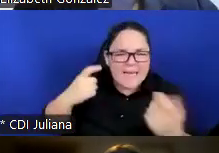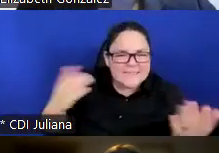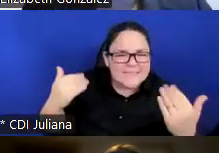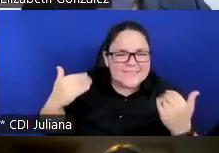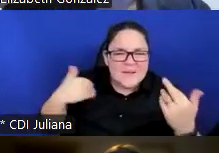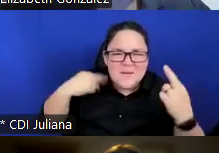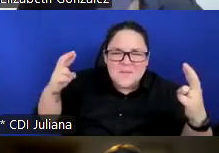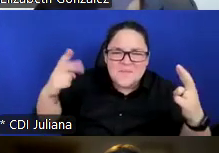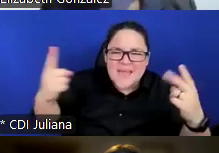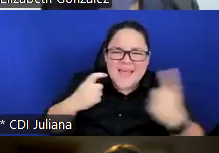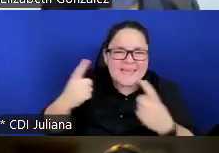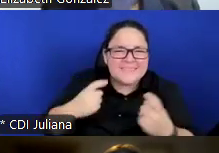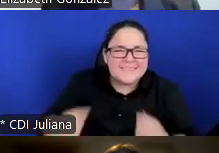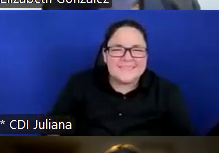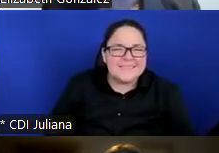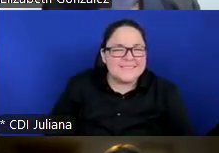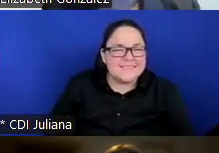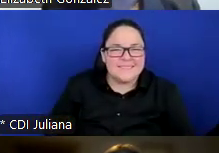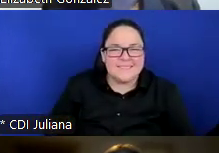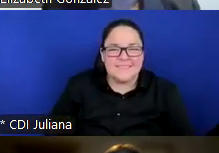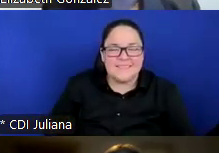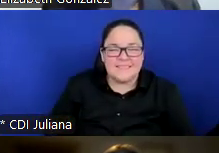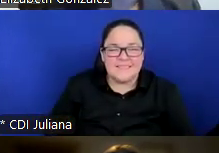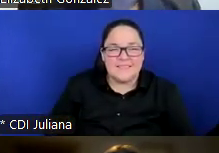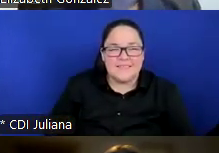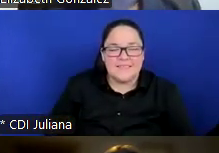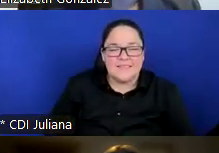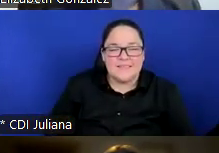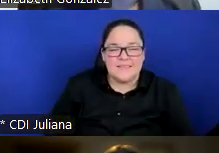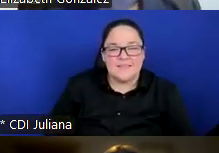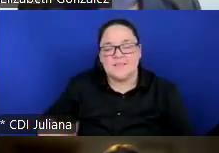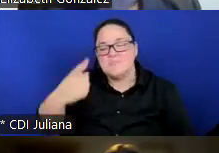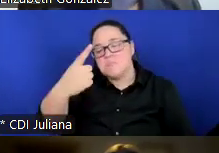What I might just add is